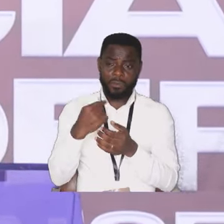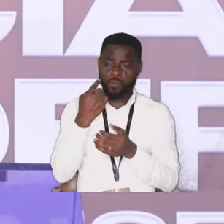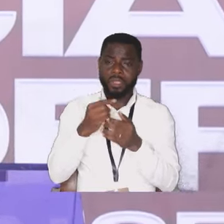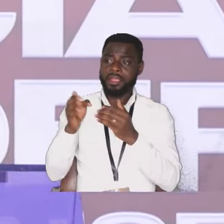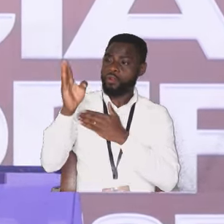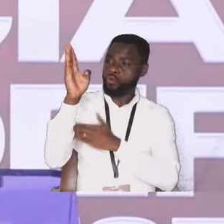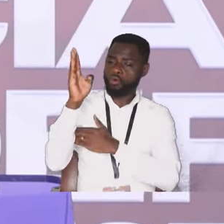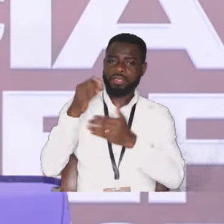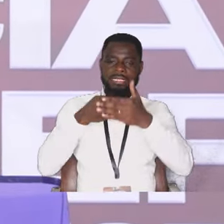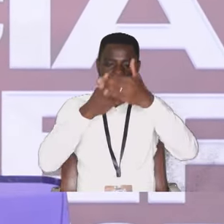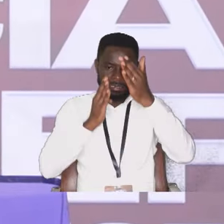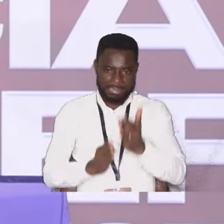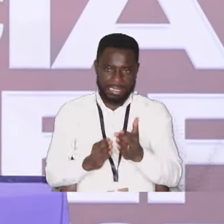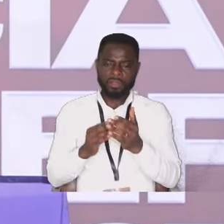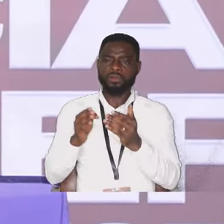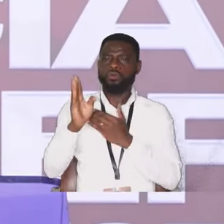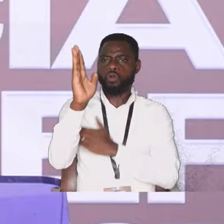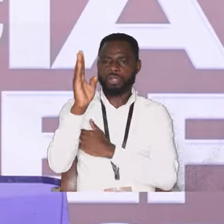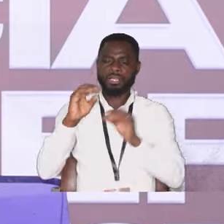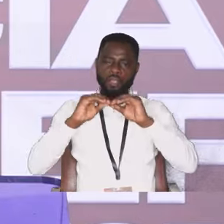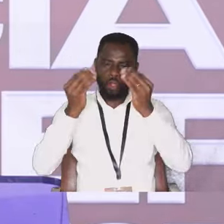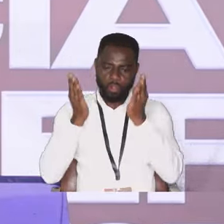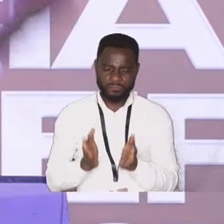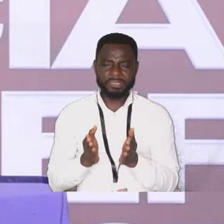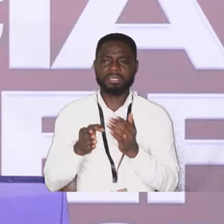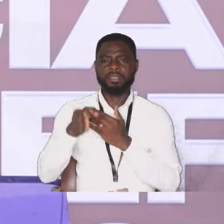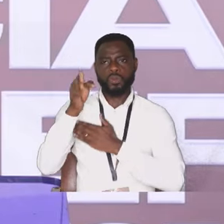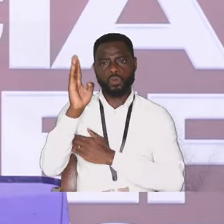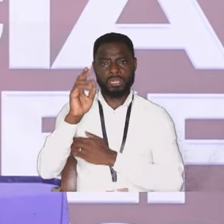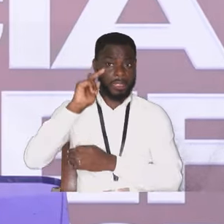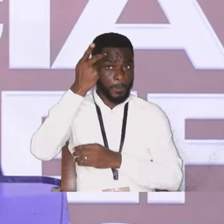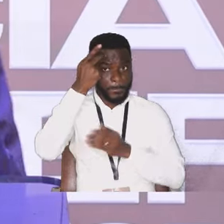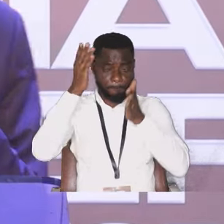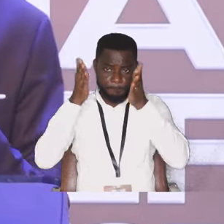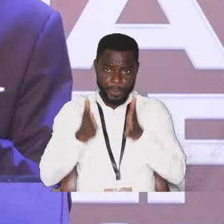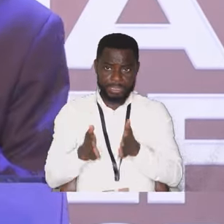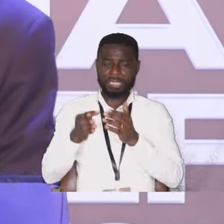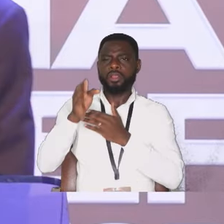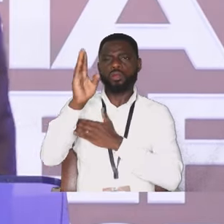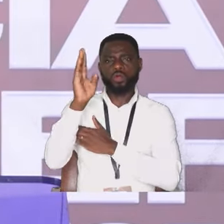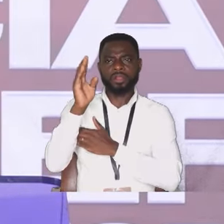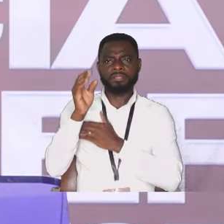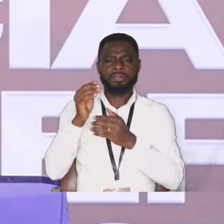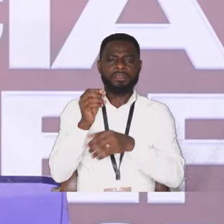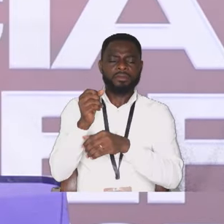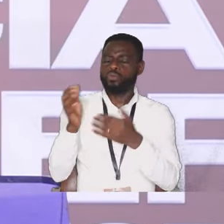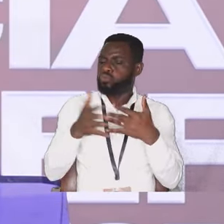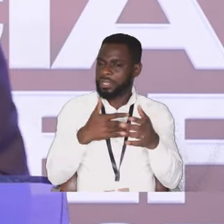a godly public office holder, a godly politician, or a godly security personnel,